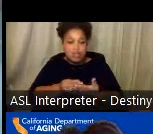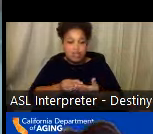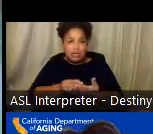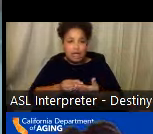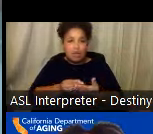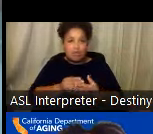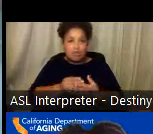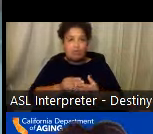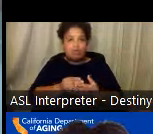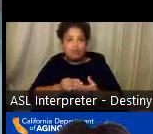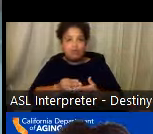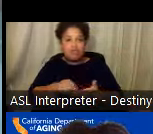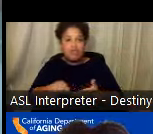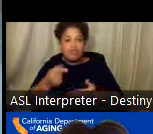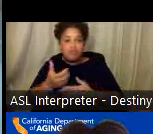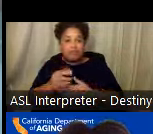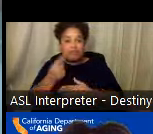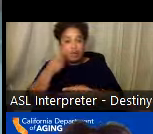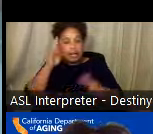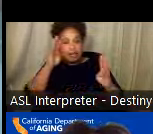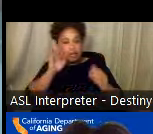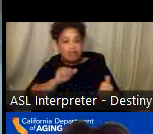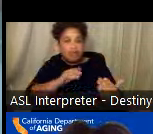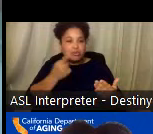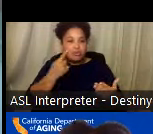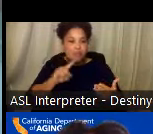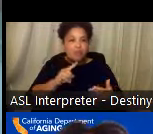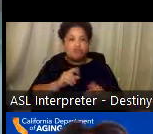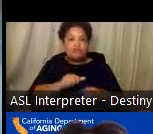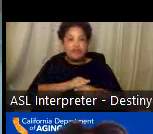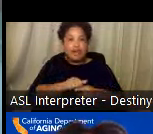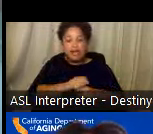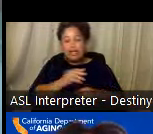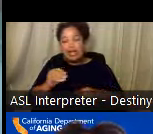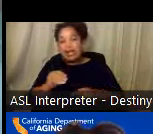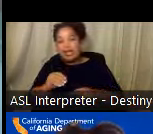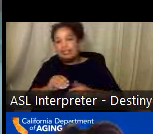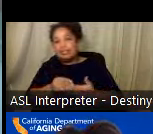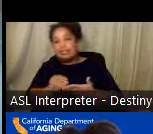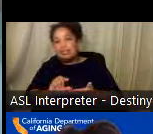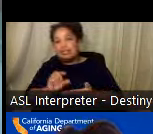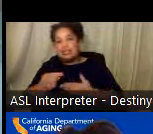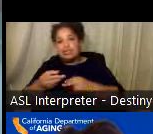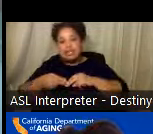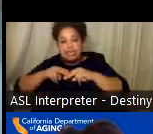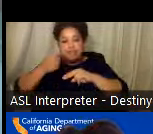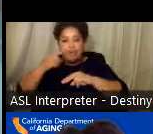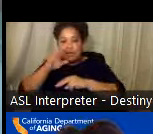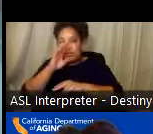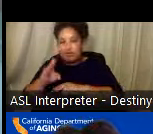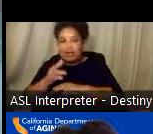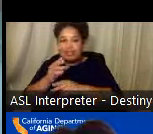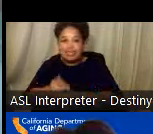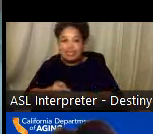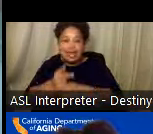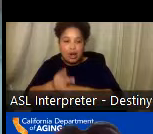grants for innovative approaches to training and incentives for direct care workers. These funds